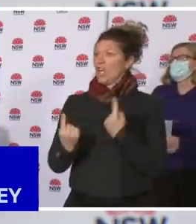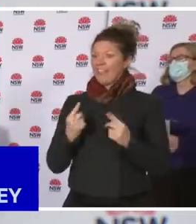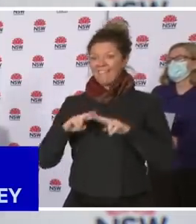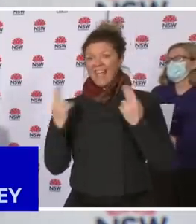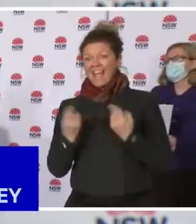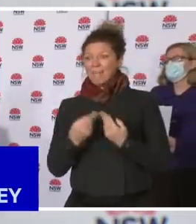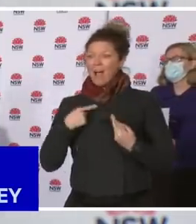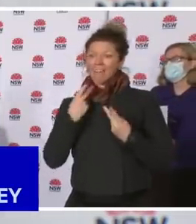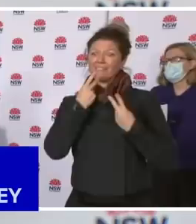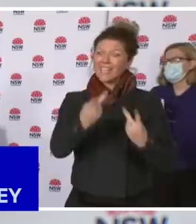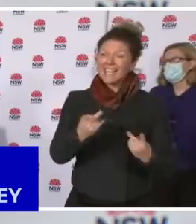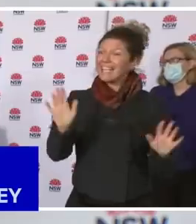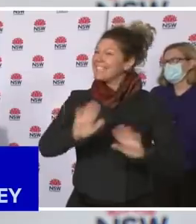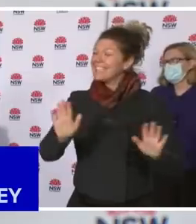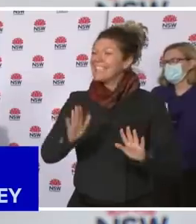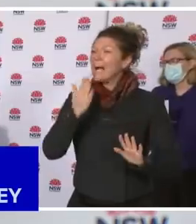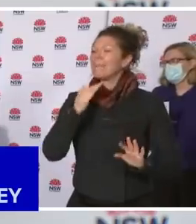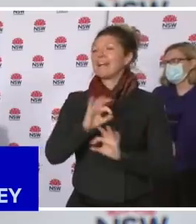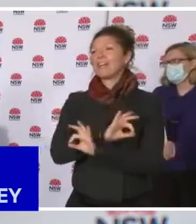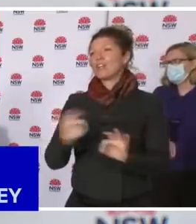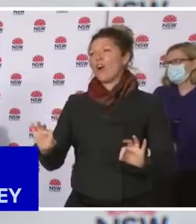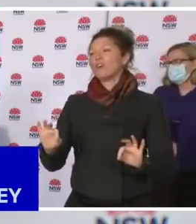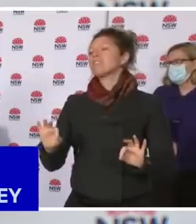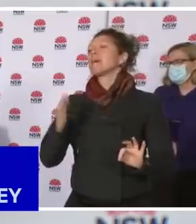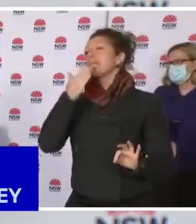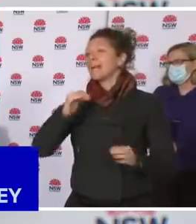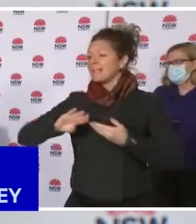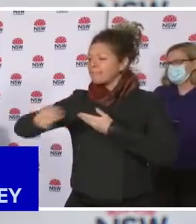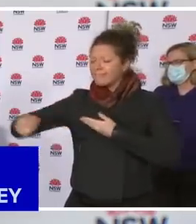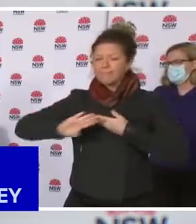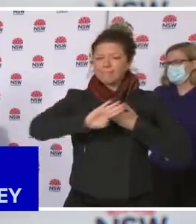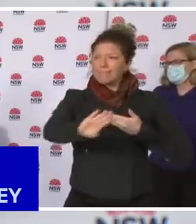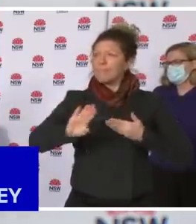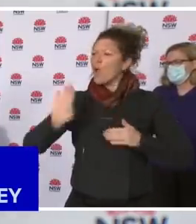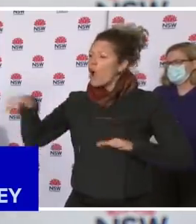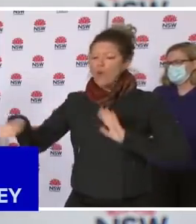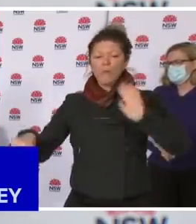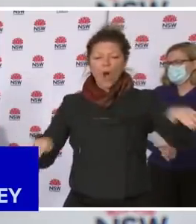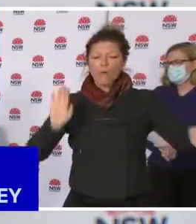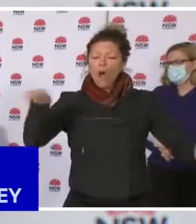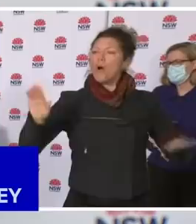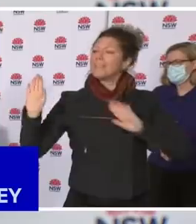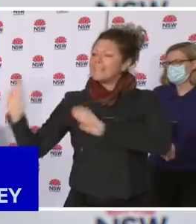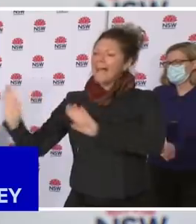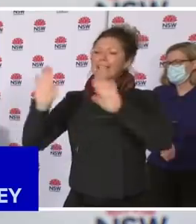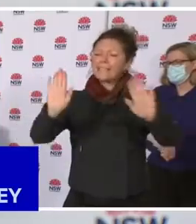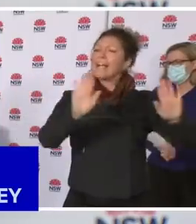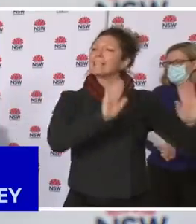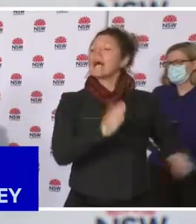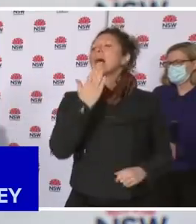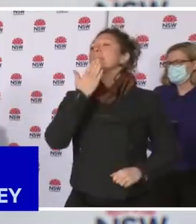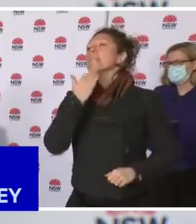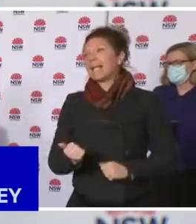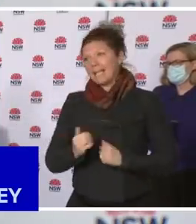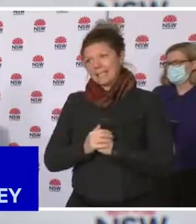but we just need families to stay in their family home and not move from household to household because unfortunately too